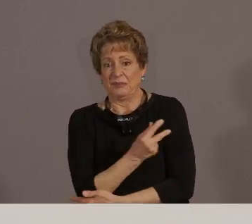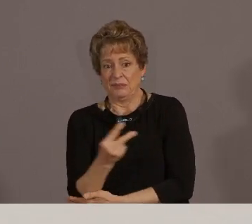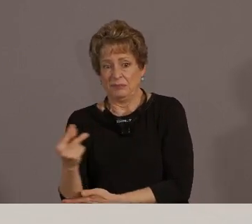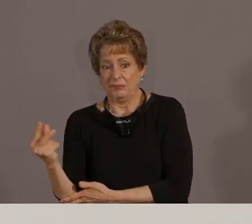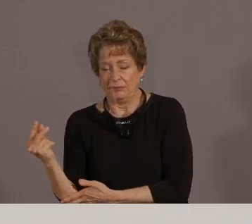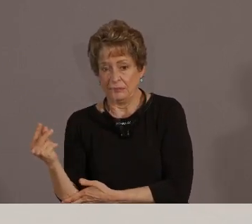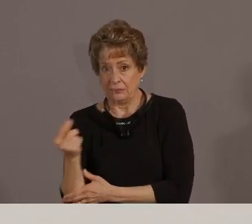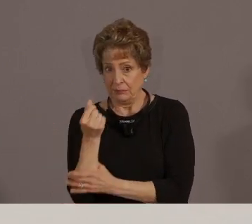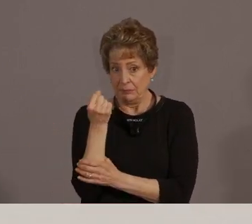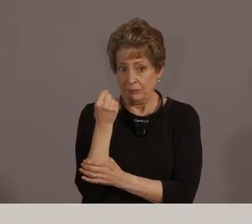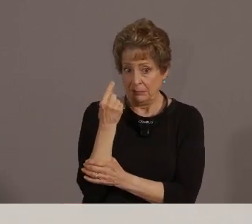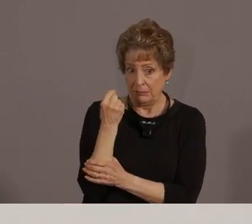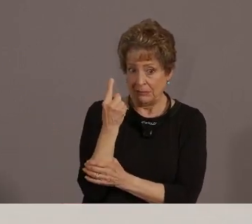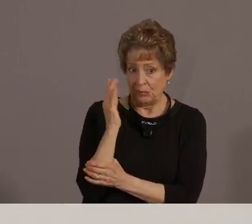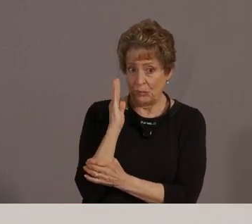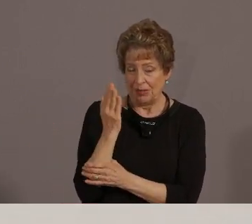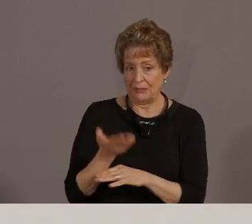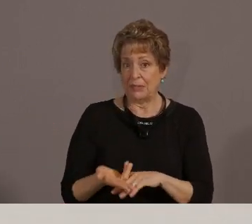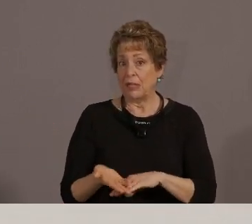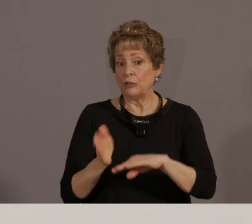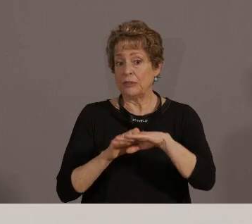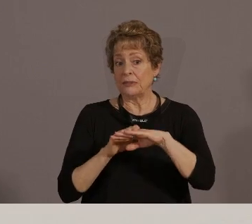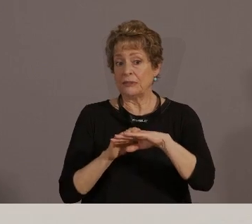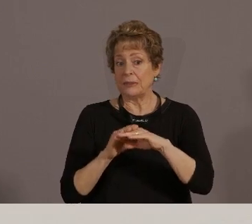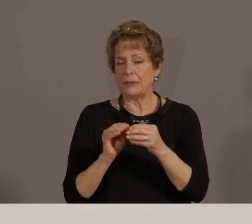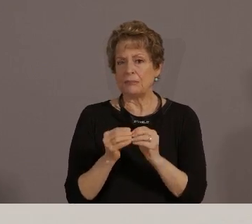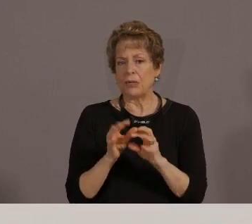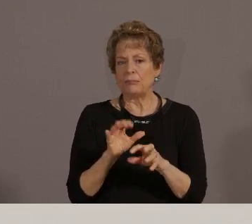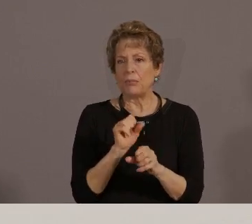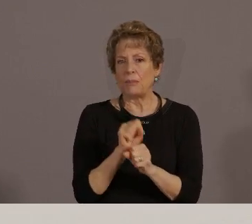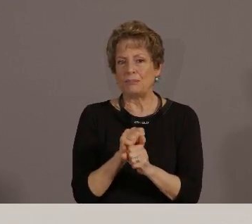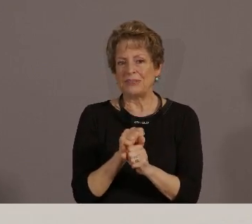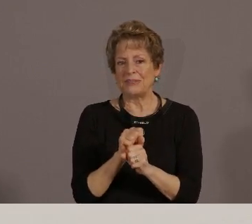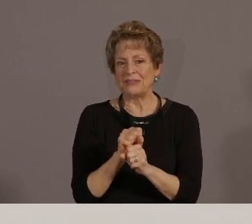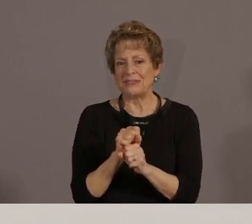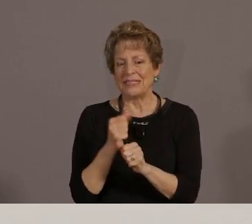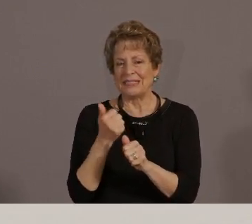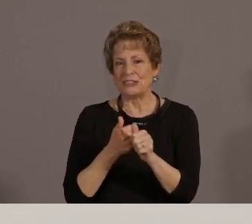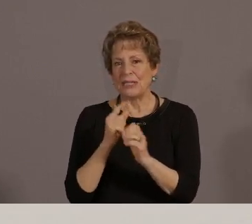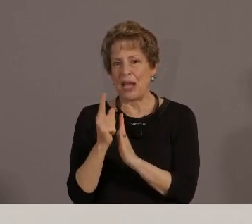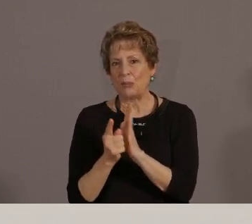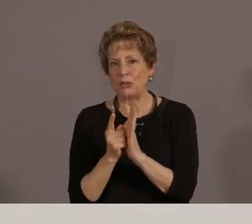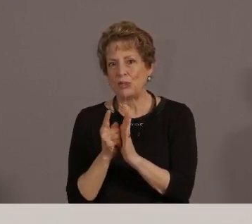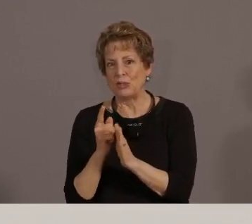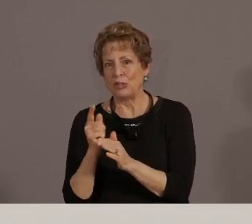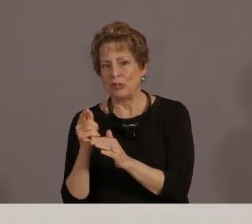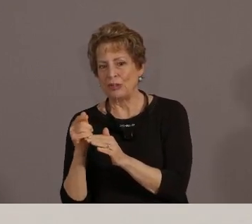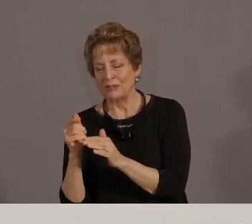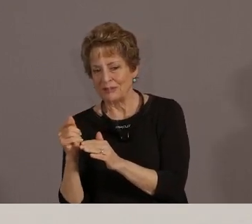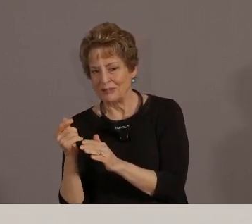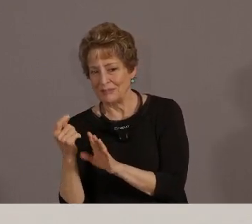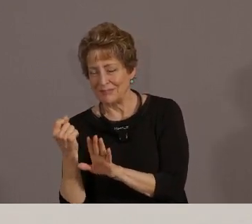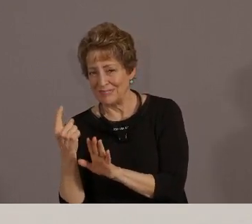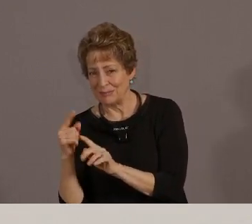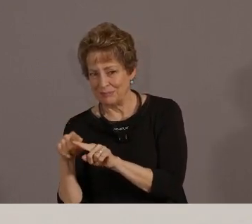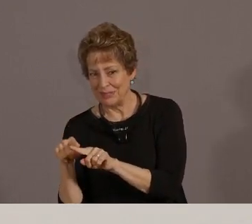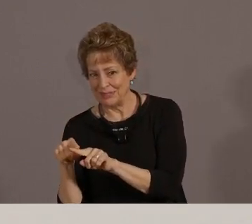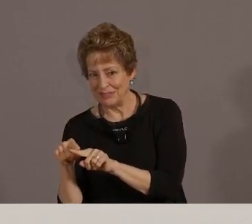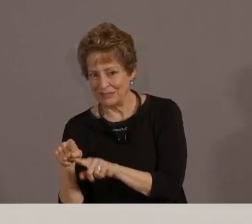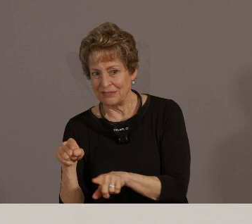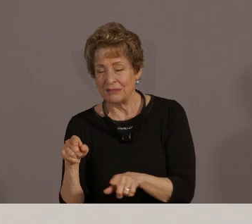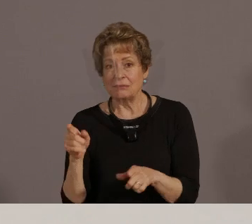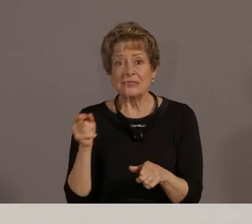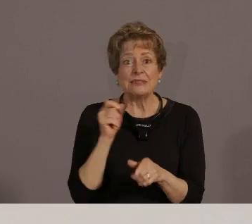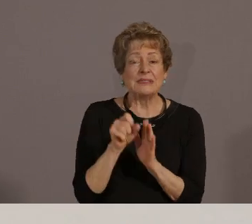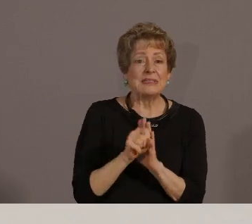appointments per hour, but given the efficiency at State Farm, so it won't reduce capacity